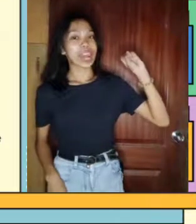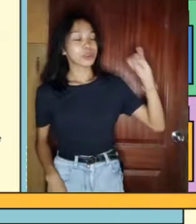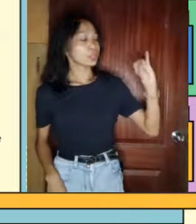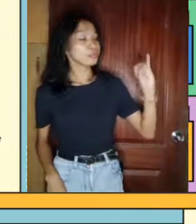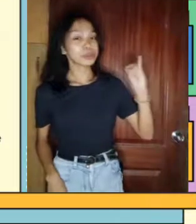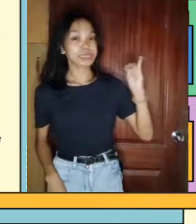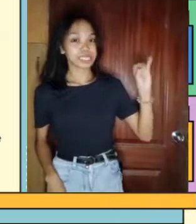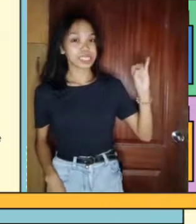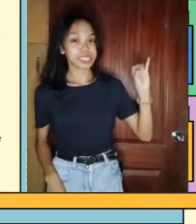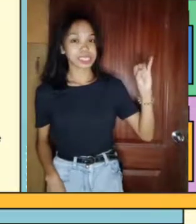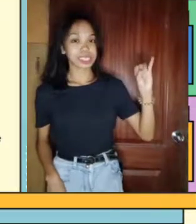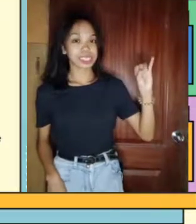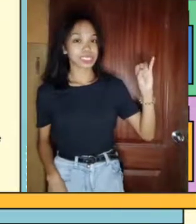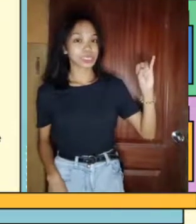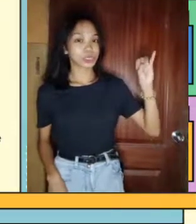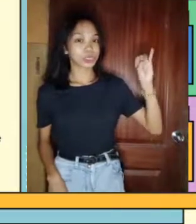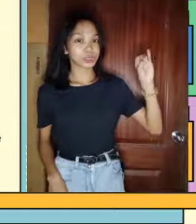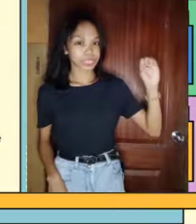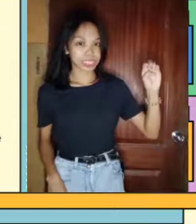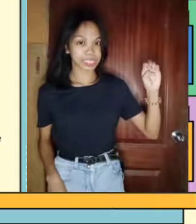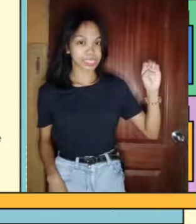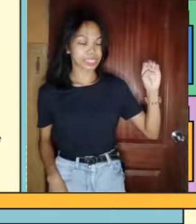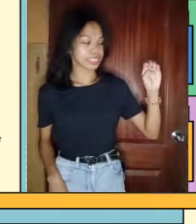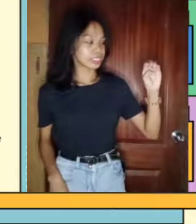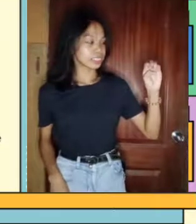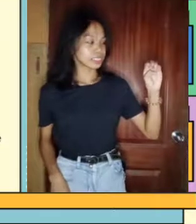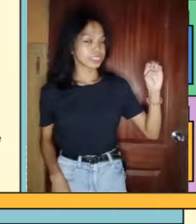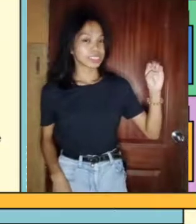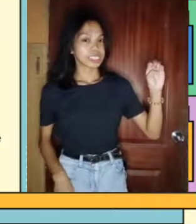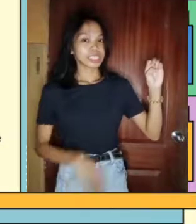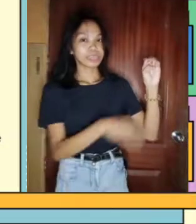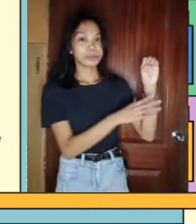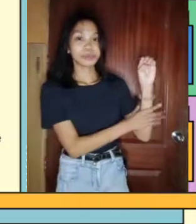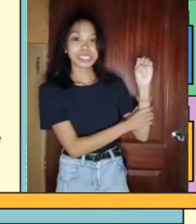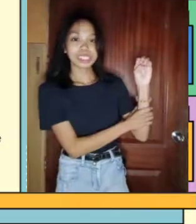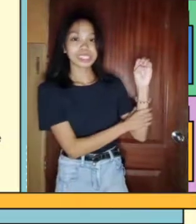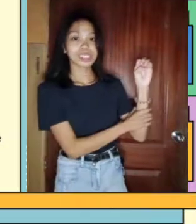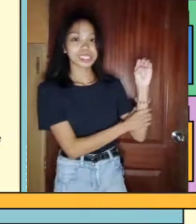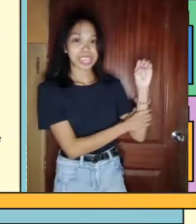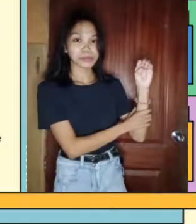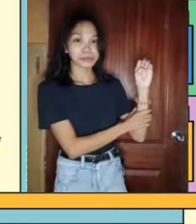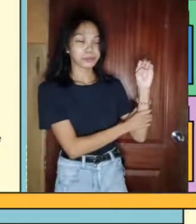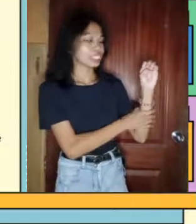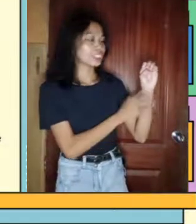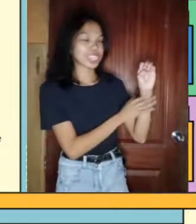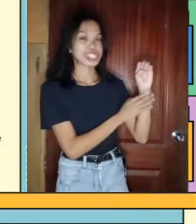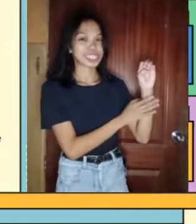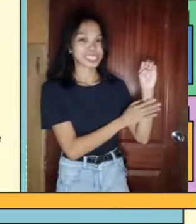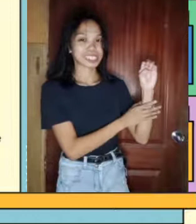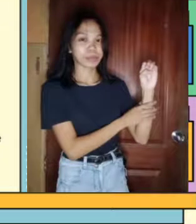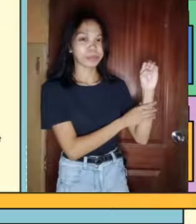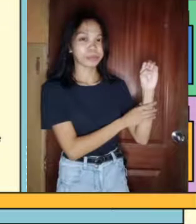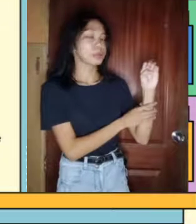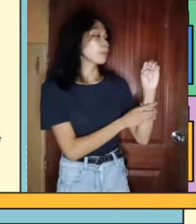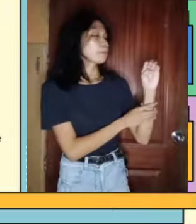So I went from this to this. The movement is the same, the location is